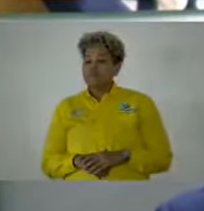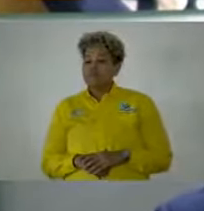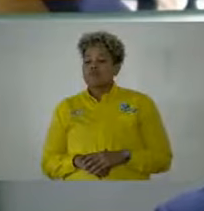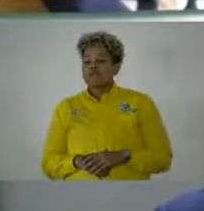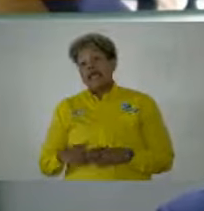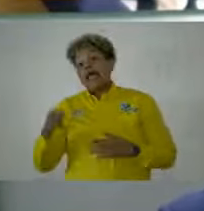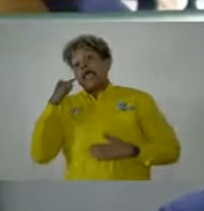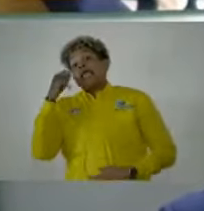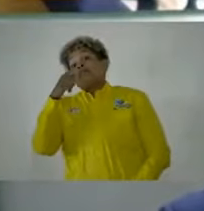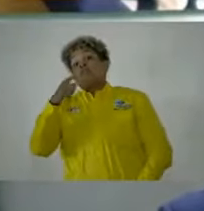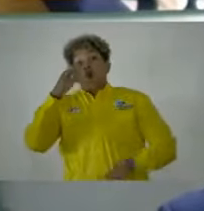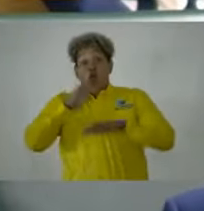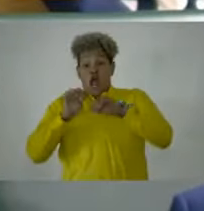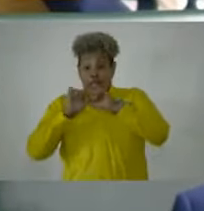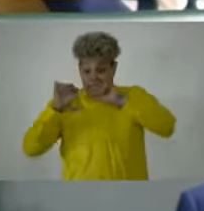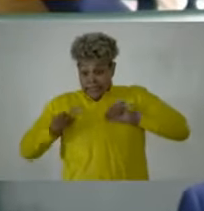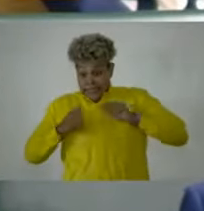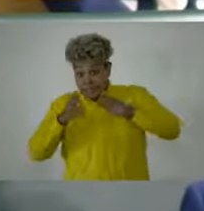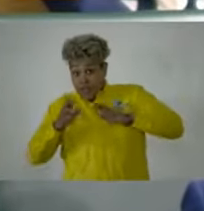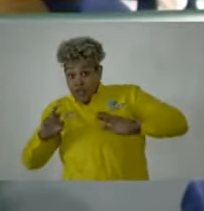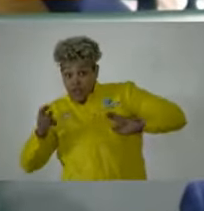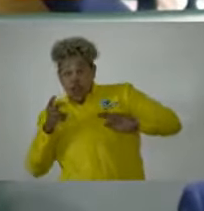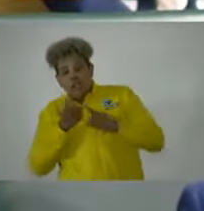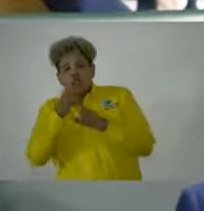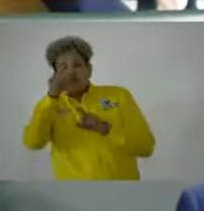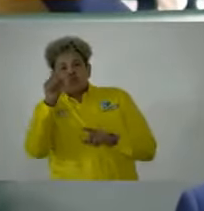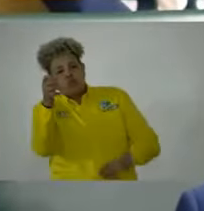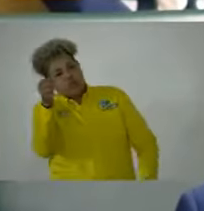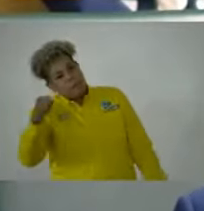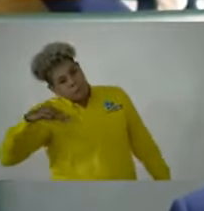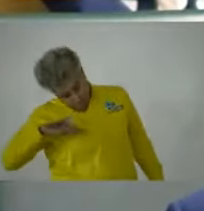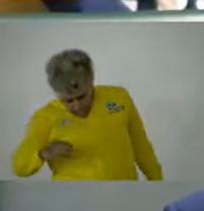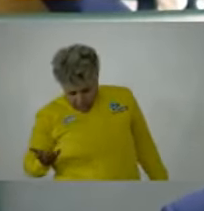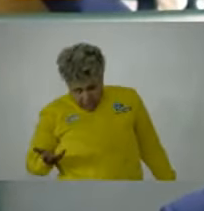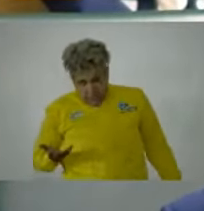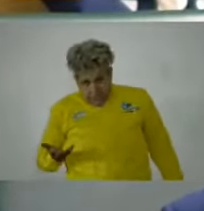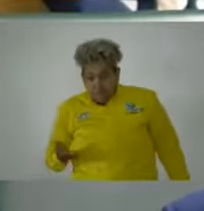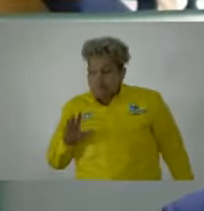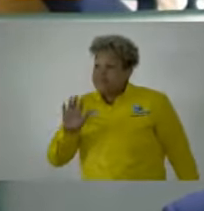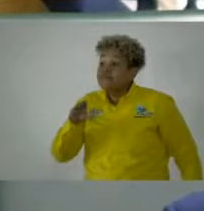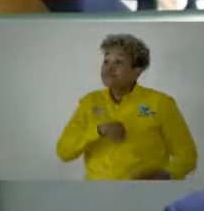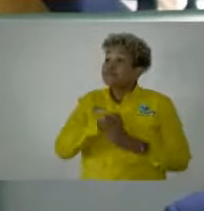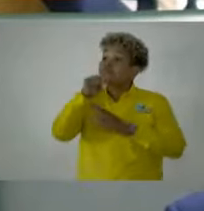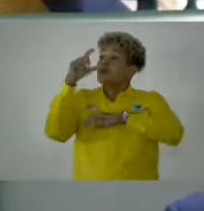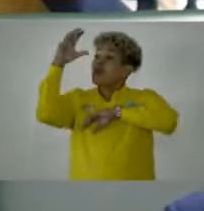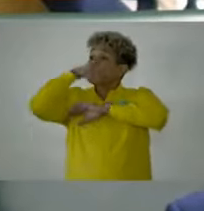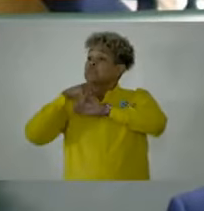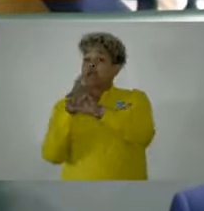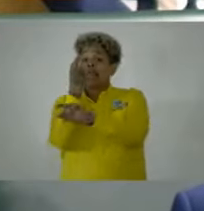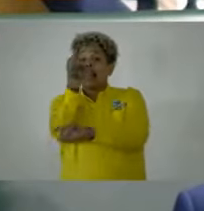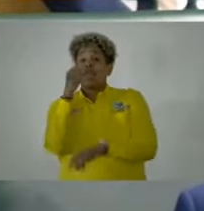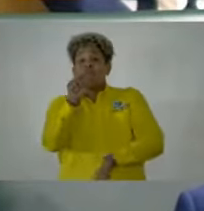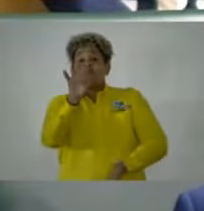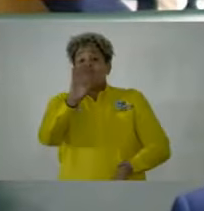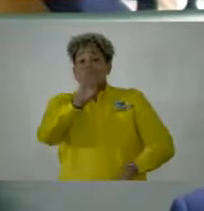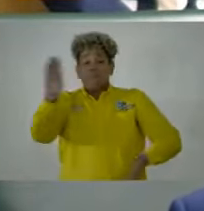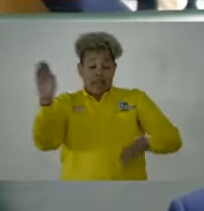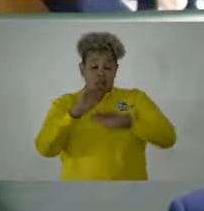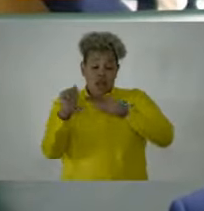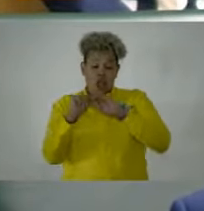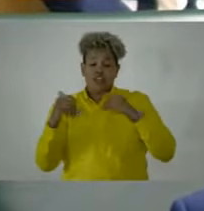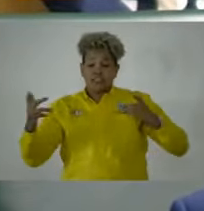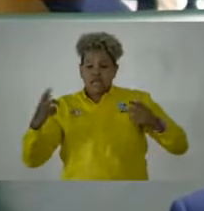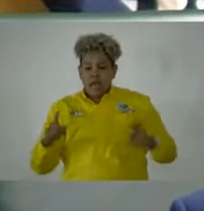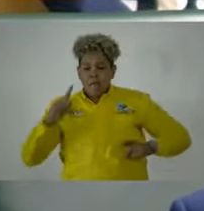If you are on the system, you should get the benefit. In your estimate of $11.4